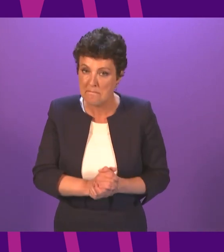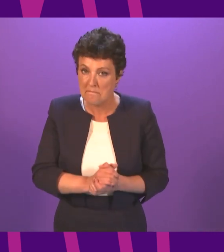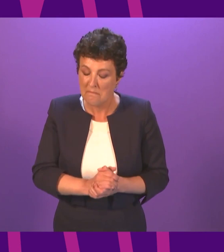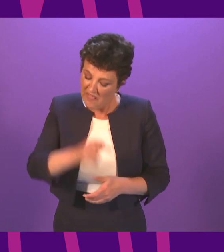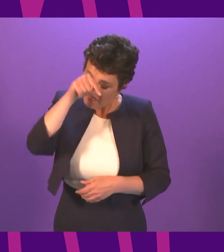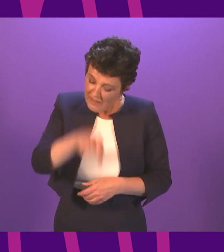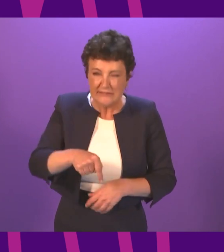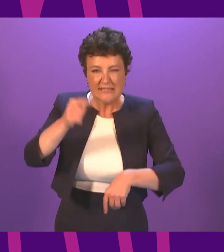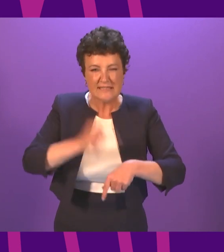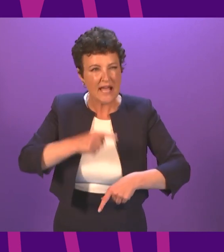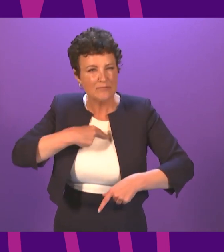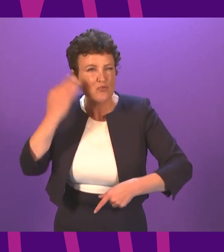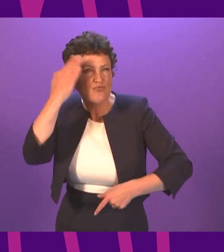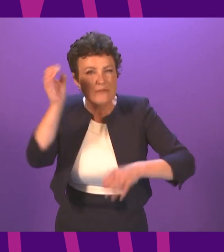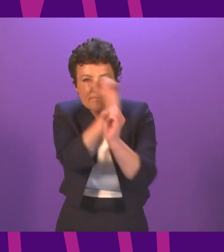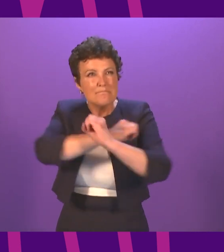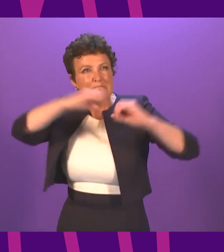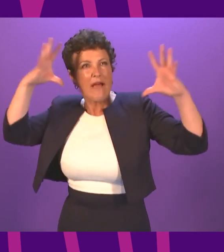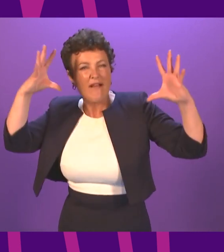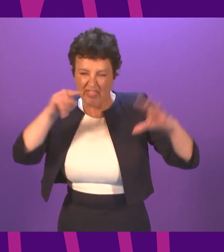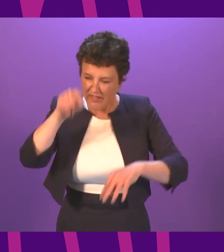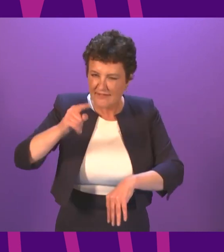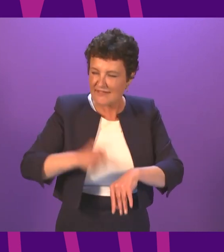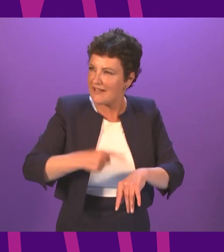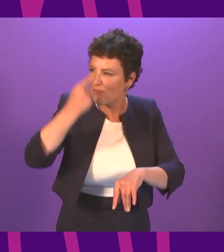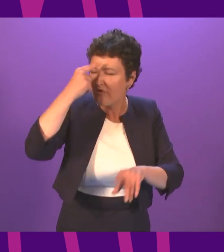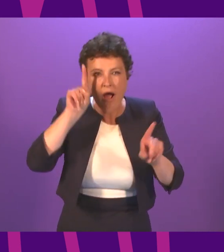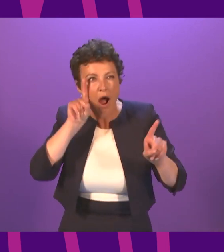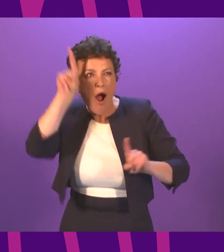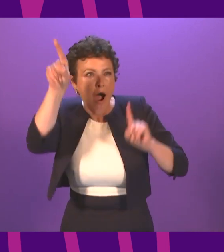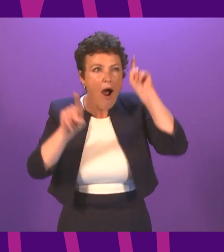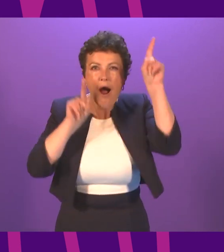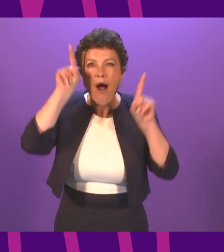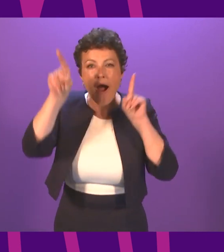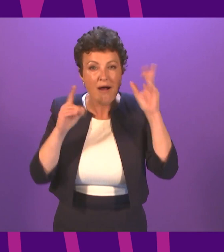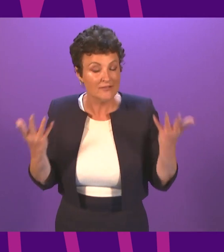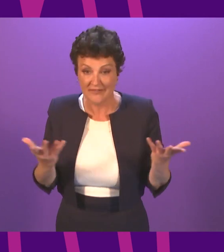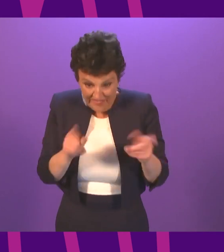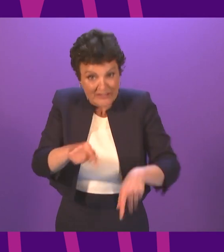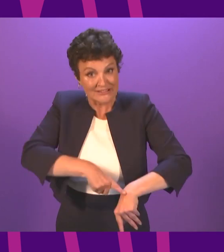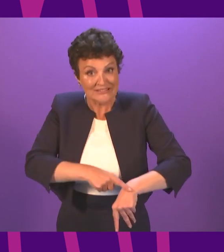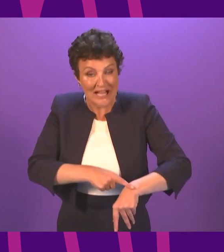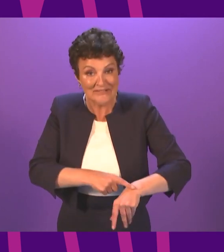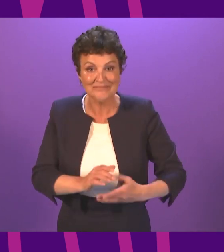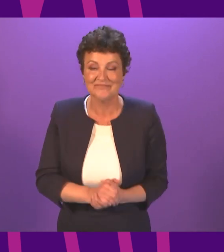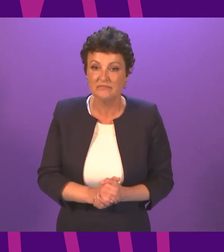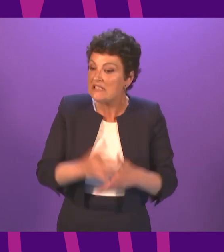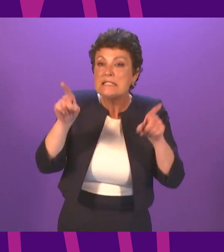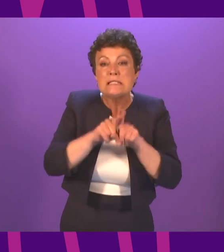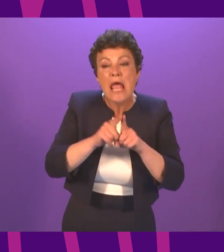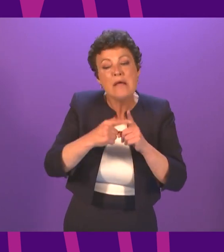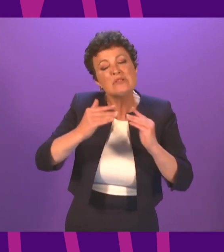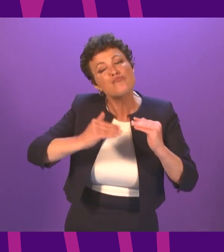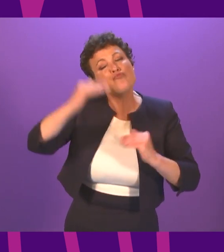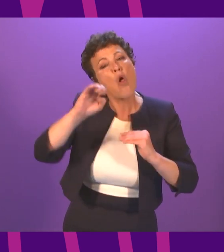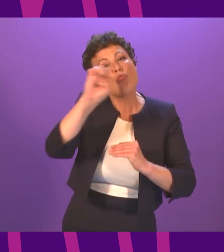to think big. It is a time to be pioneers. Just as in many other Northern European countries, I believe